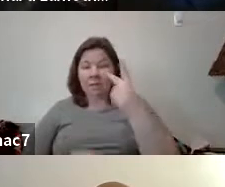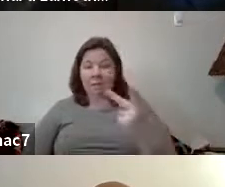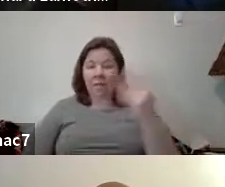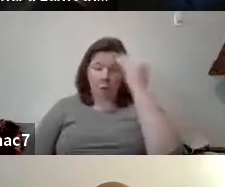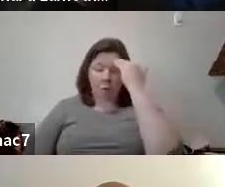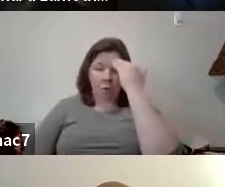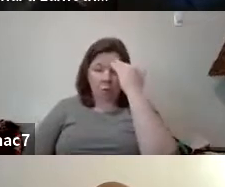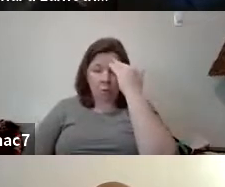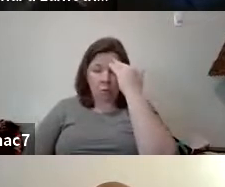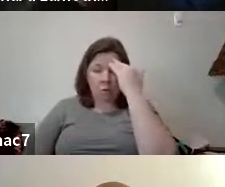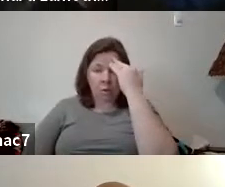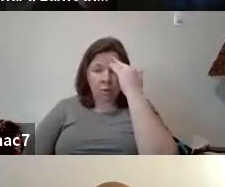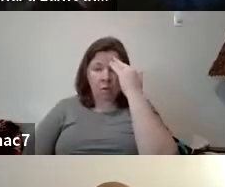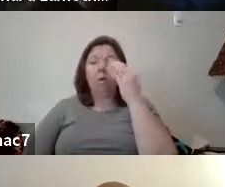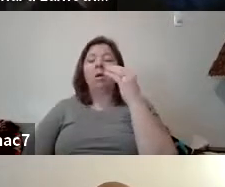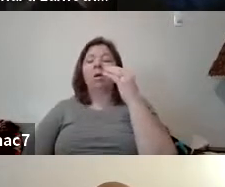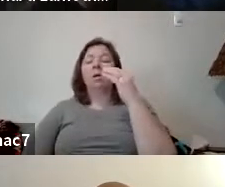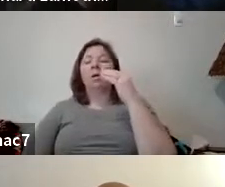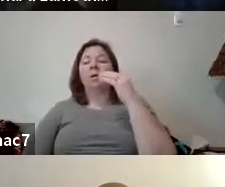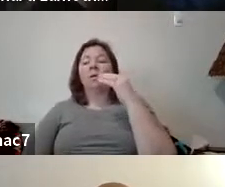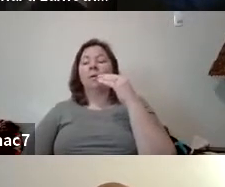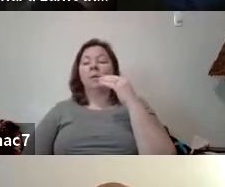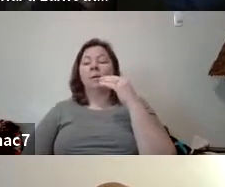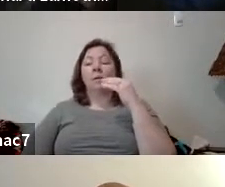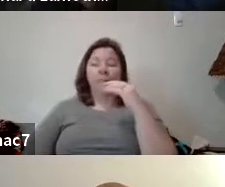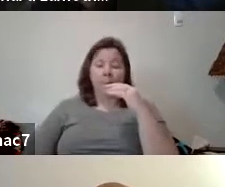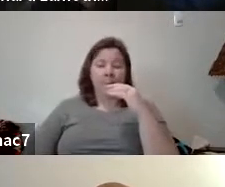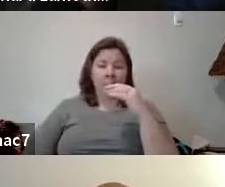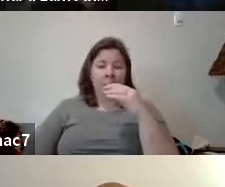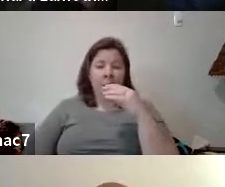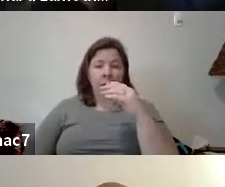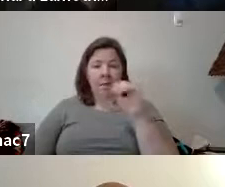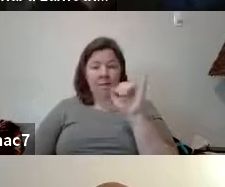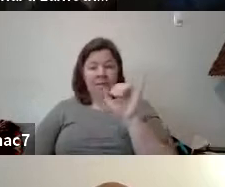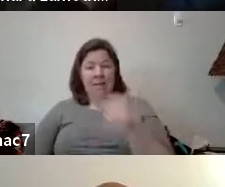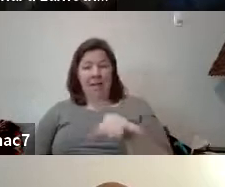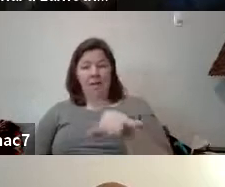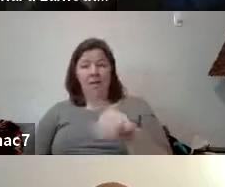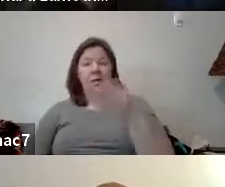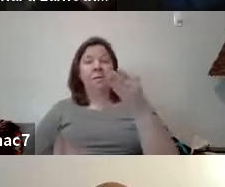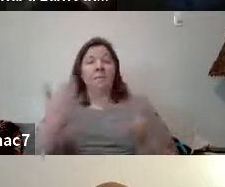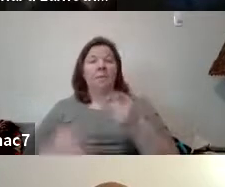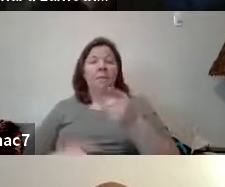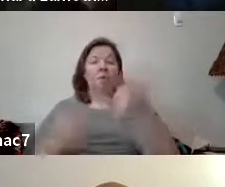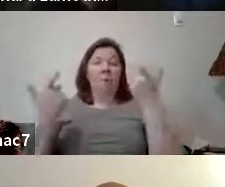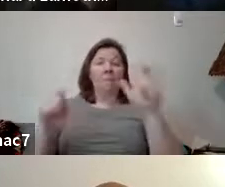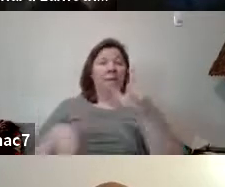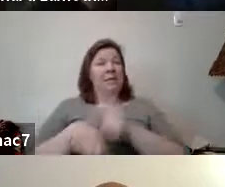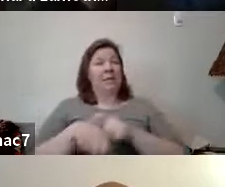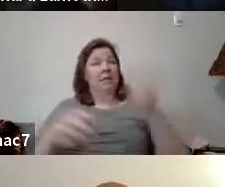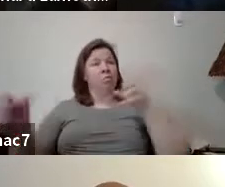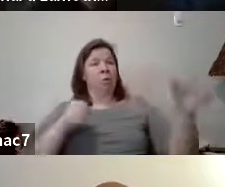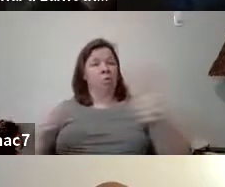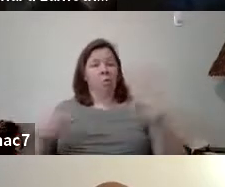and Marty talks about it all the time on his class, is that you might be a big time recruiter or whatever, but you